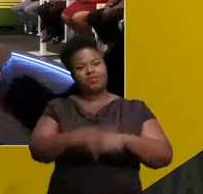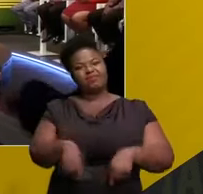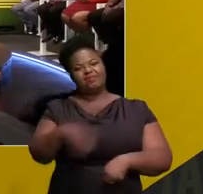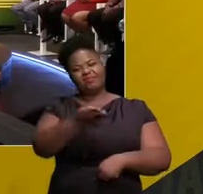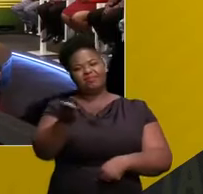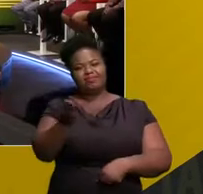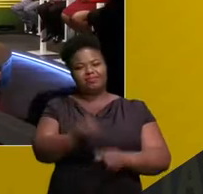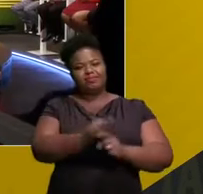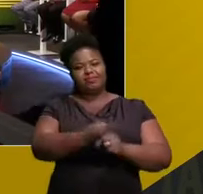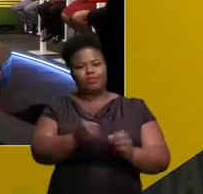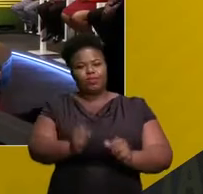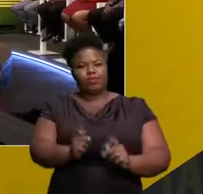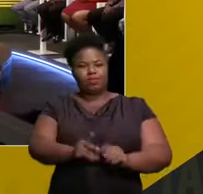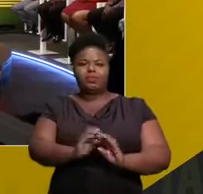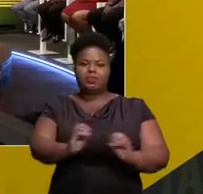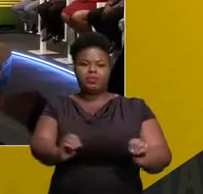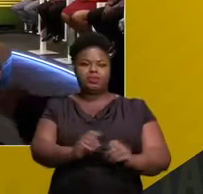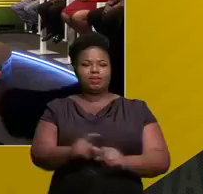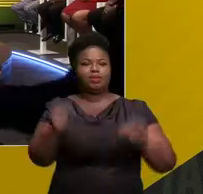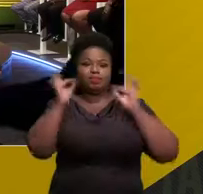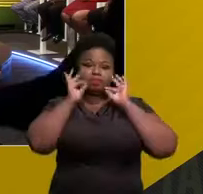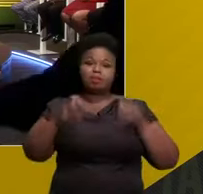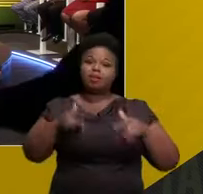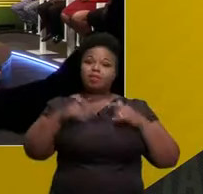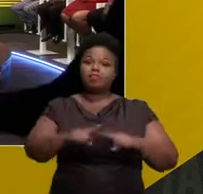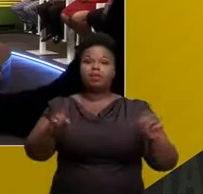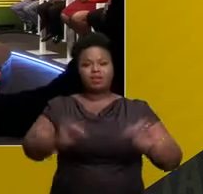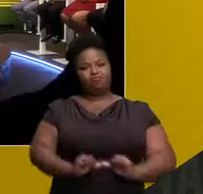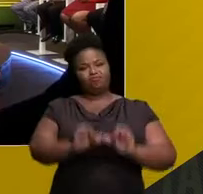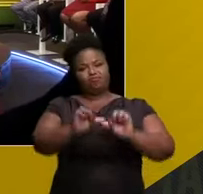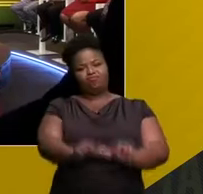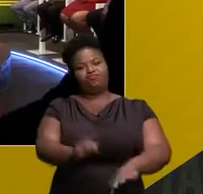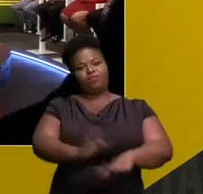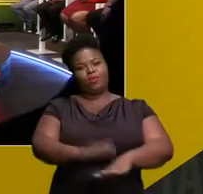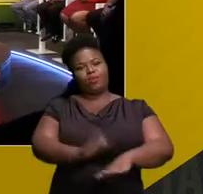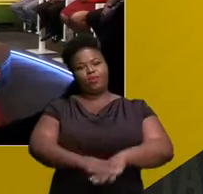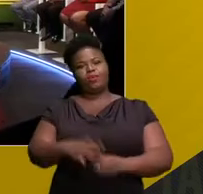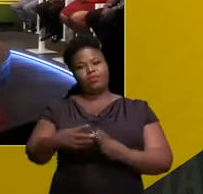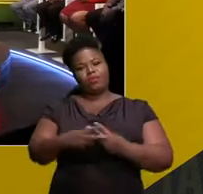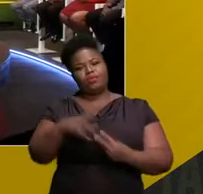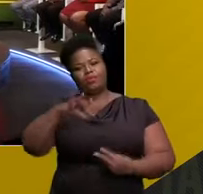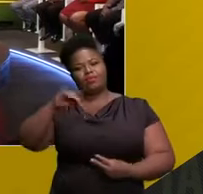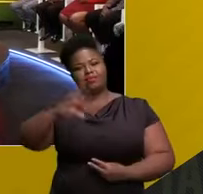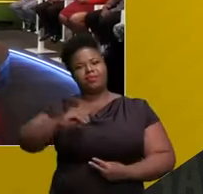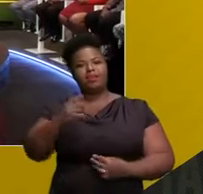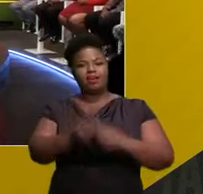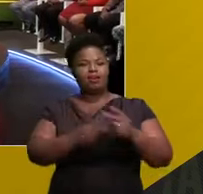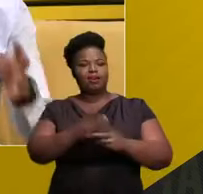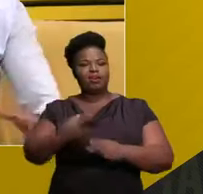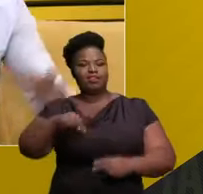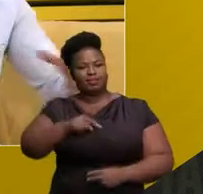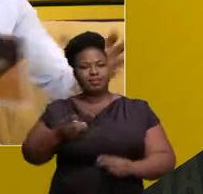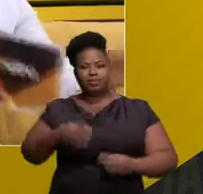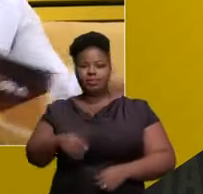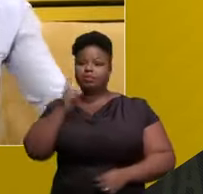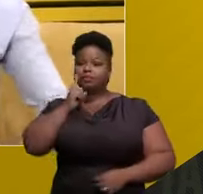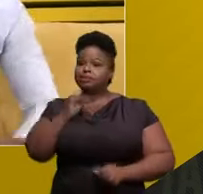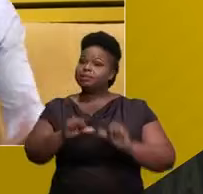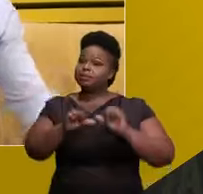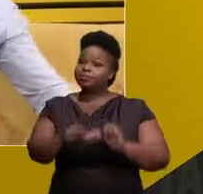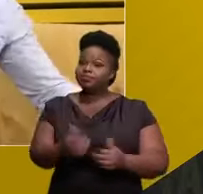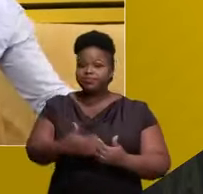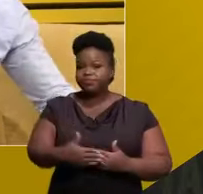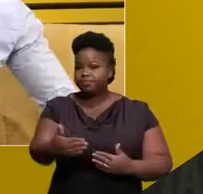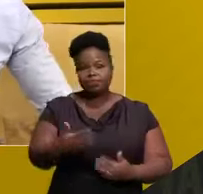wena ongathola ngesikhathi ku Facebook Live. Kodwa njoba inkulube iqhubeka manje ku hashtag Daily Thetha sikhuluma manje sesithi siyapi bese la.